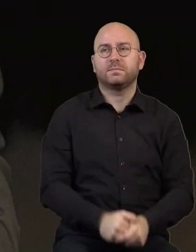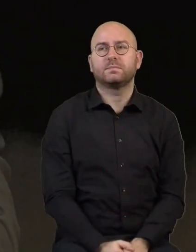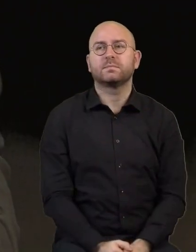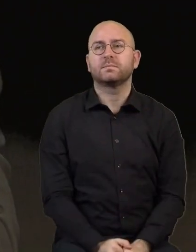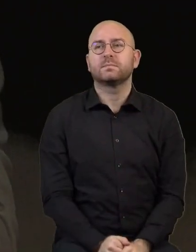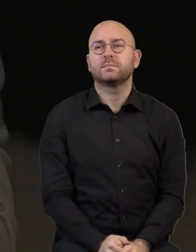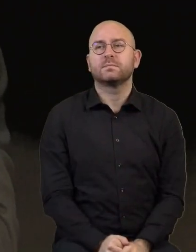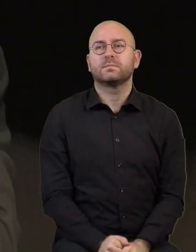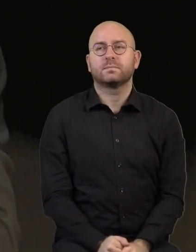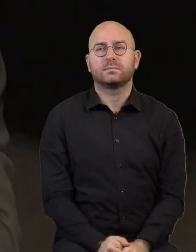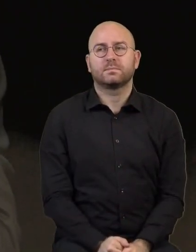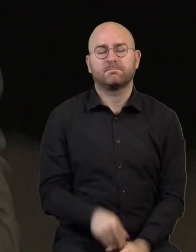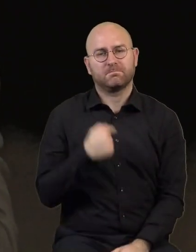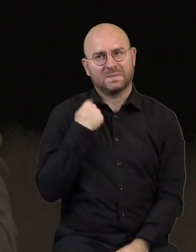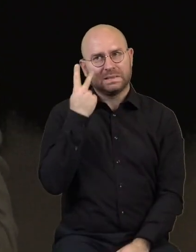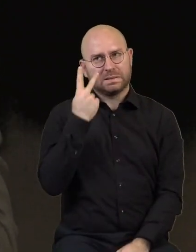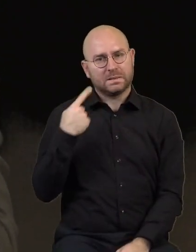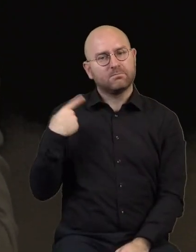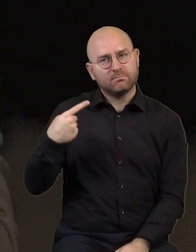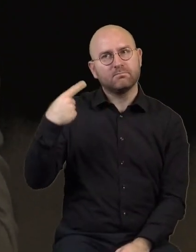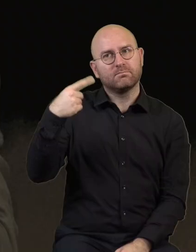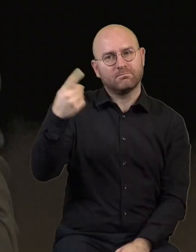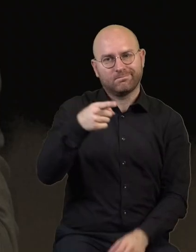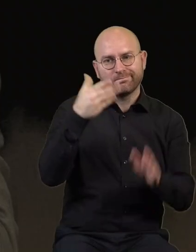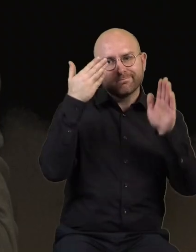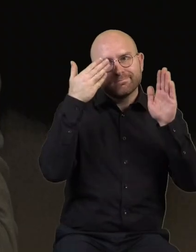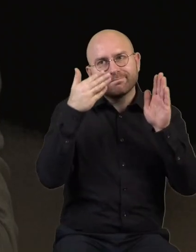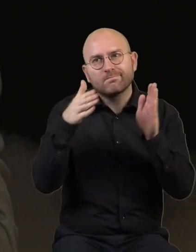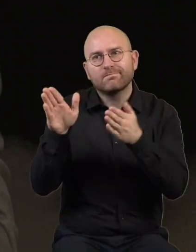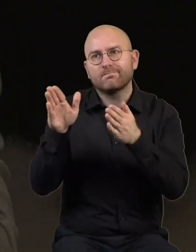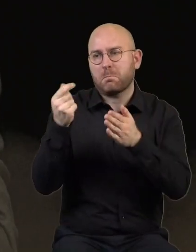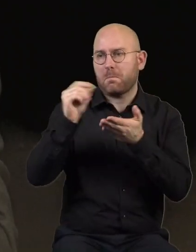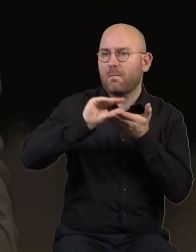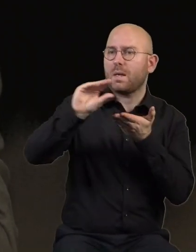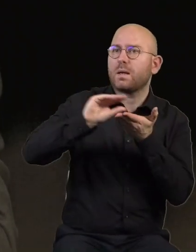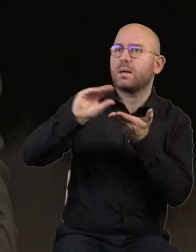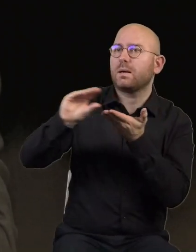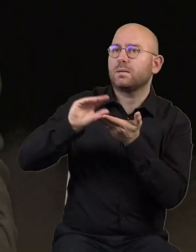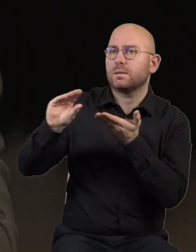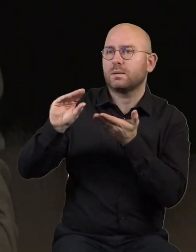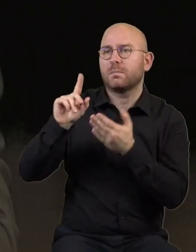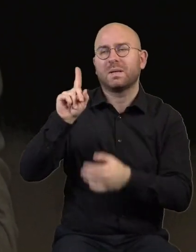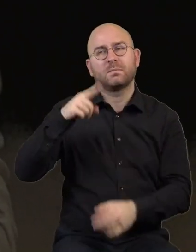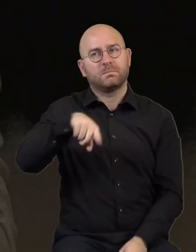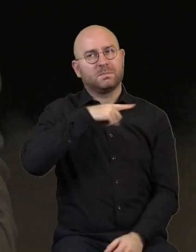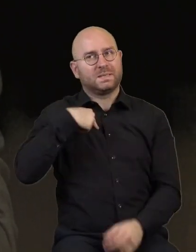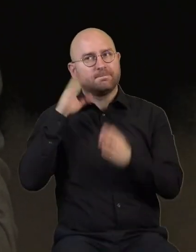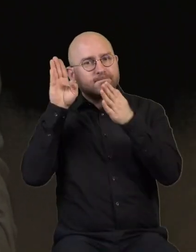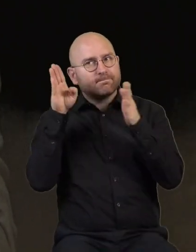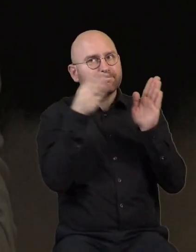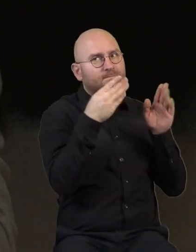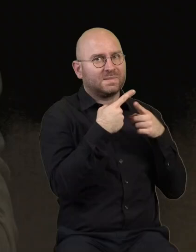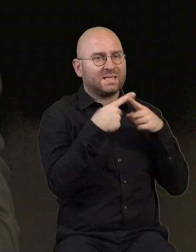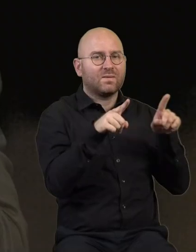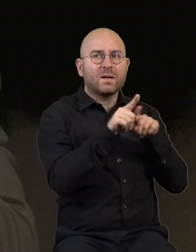the EIB. We normally have a focus on investment, but from the advisory perspective, we look at this more holistic approach